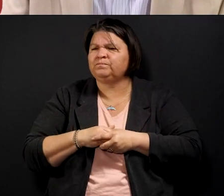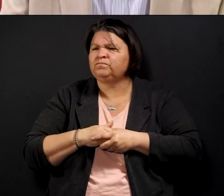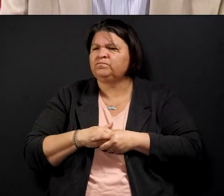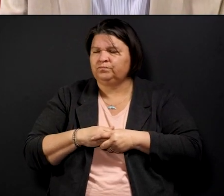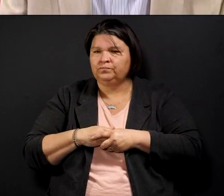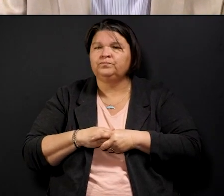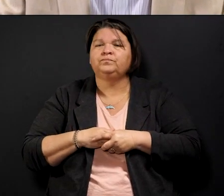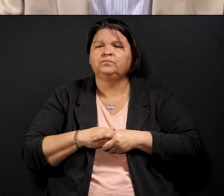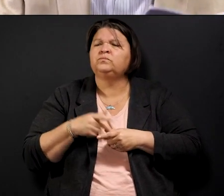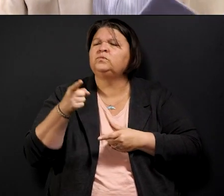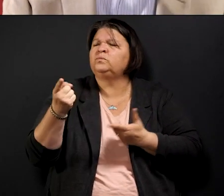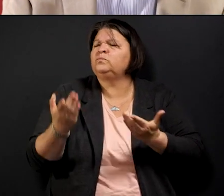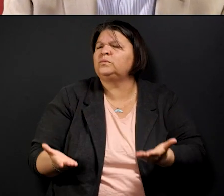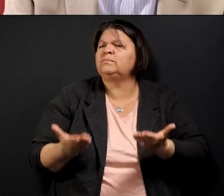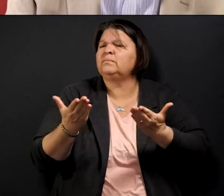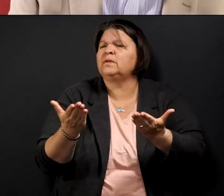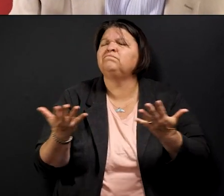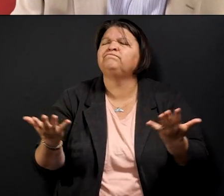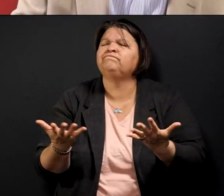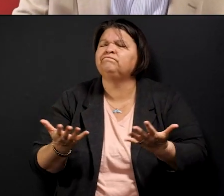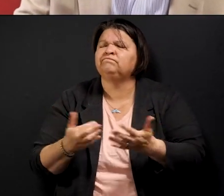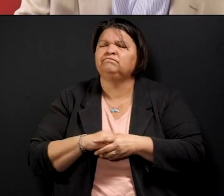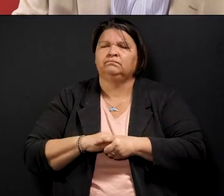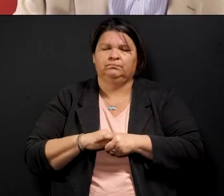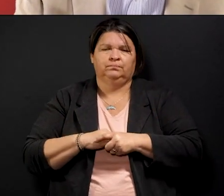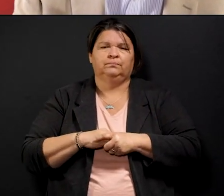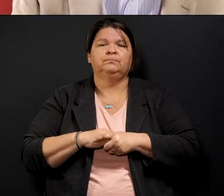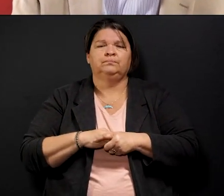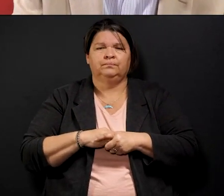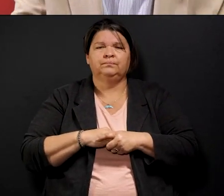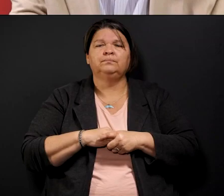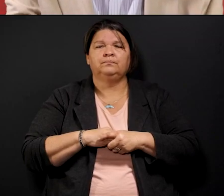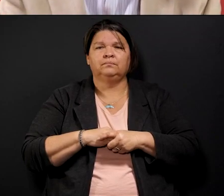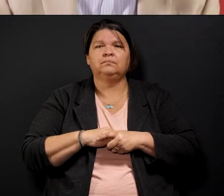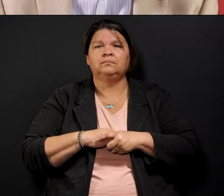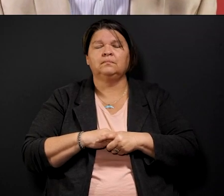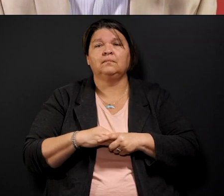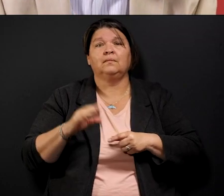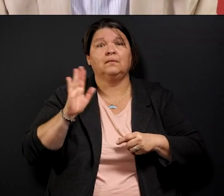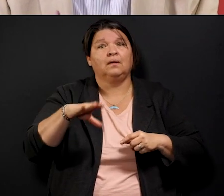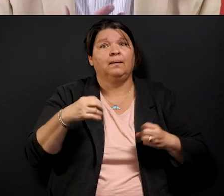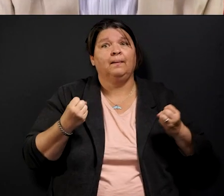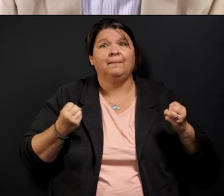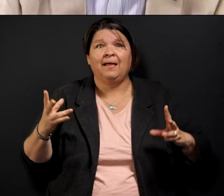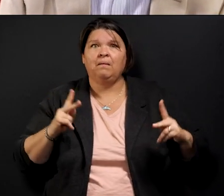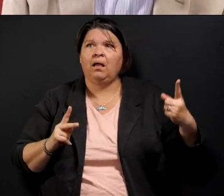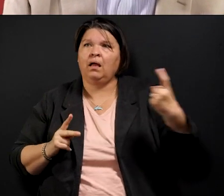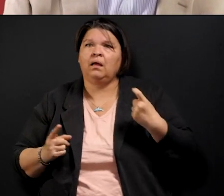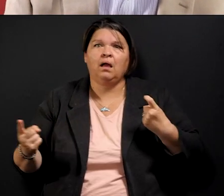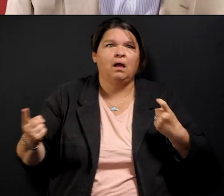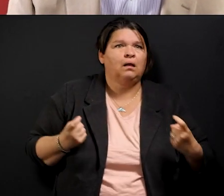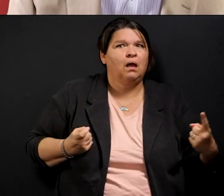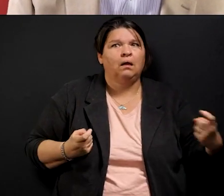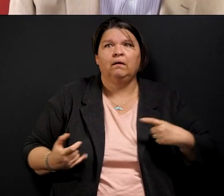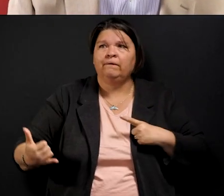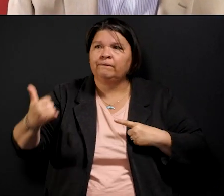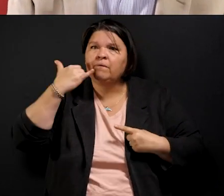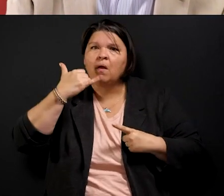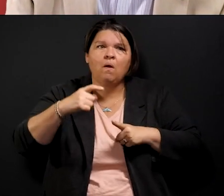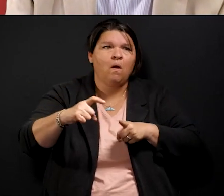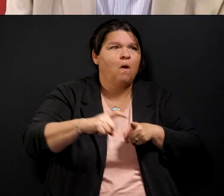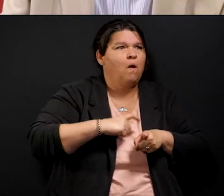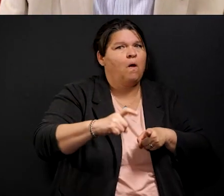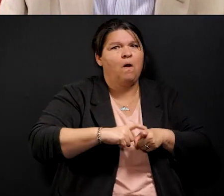And those questions have come up in a variety of phone conversations to us as